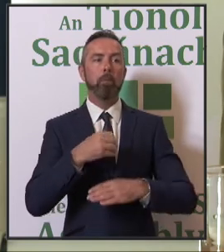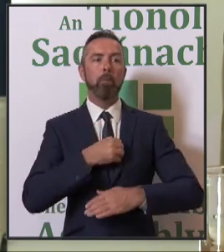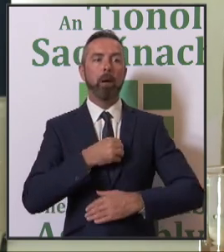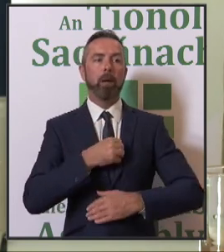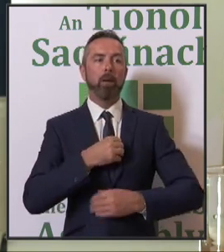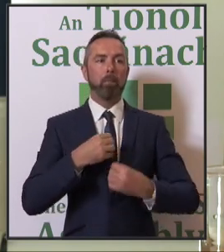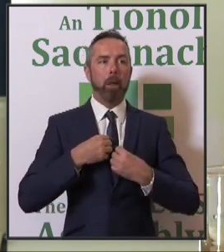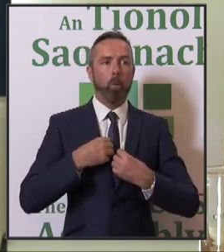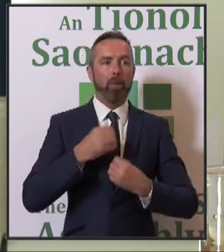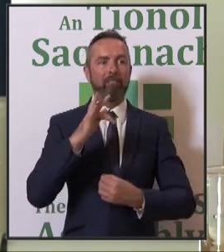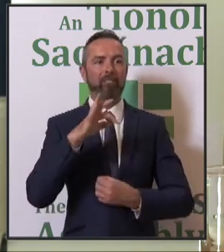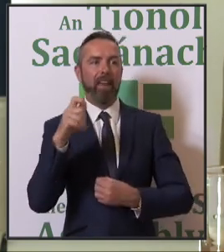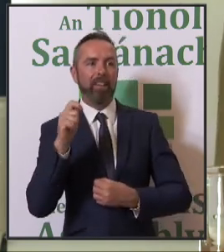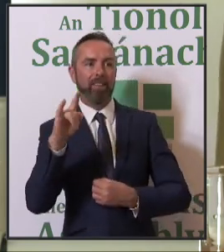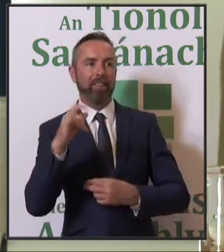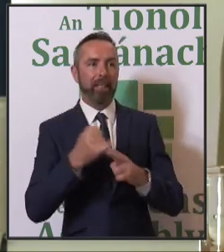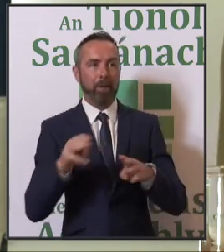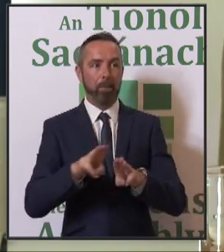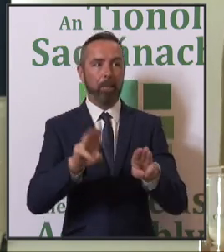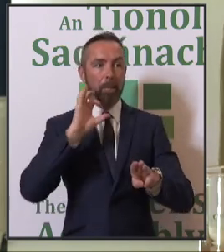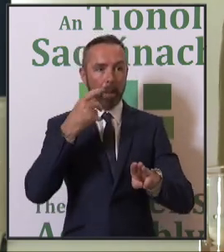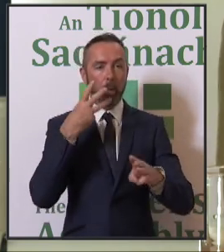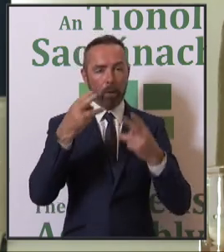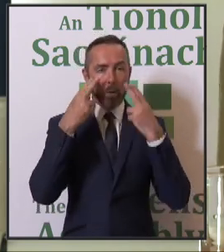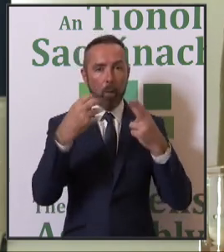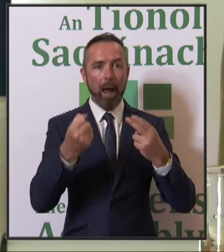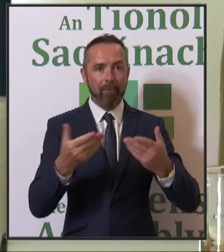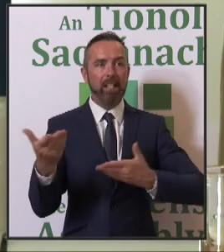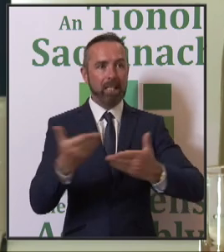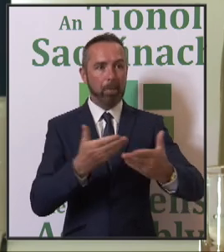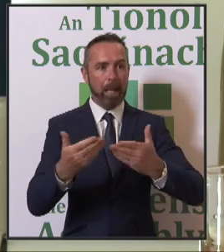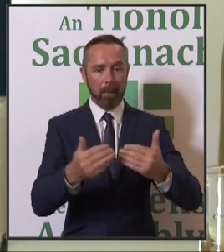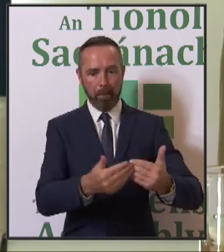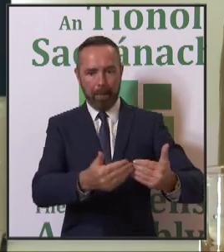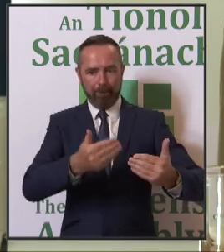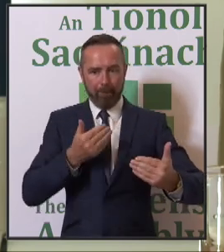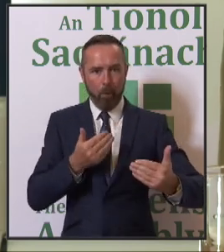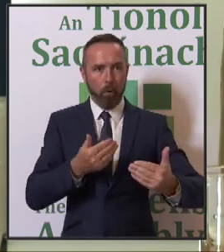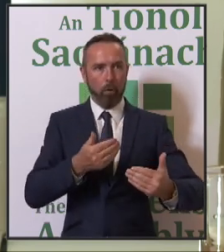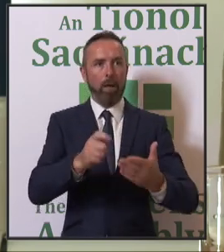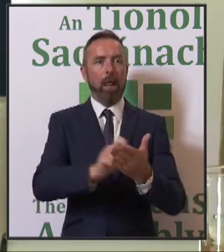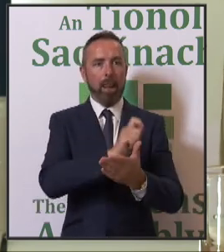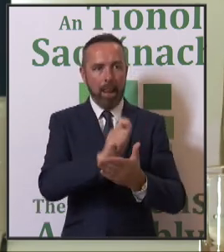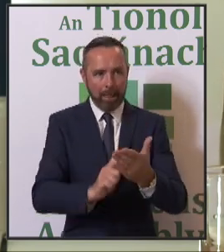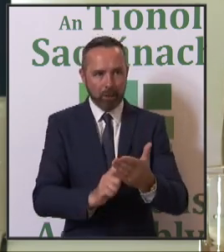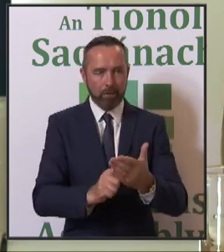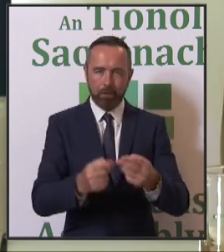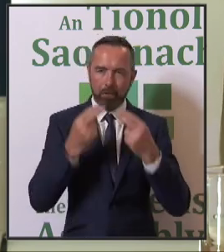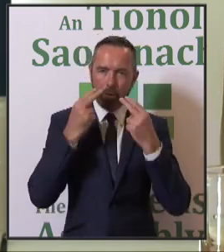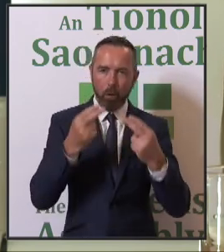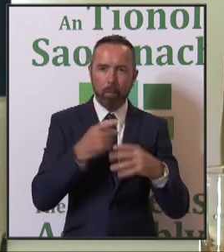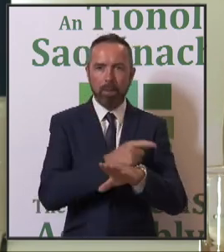because when you have debates normally leading up to elections, referendums, and so on, they tend to